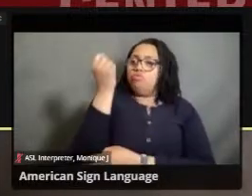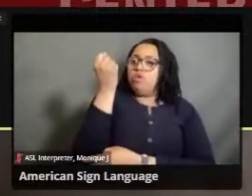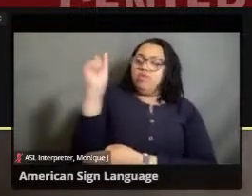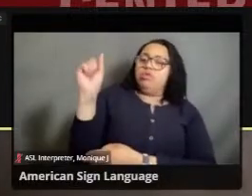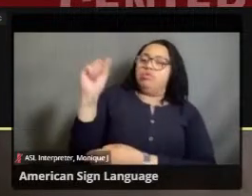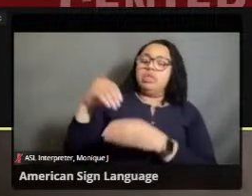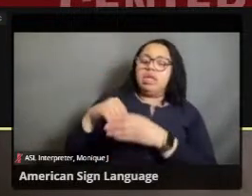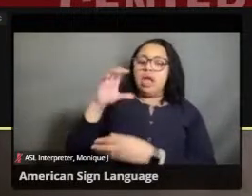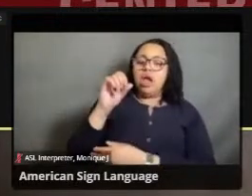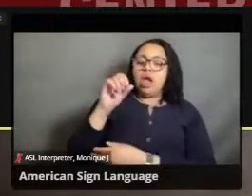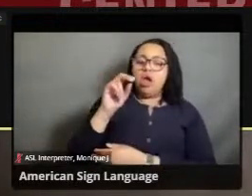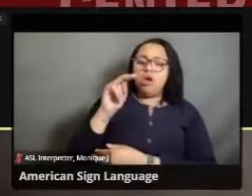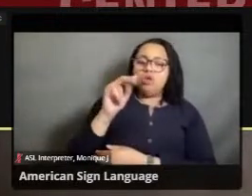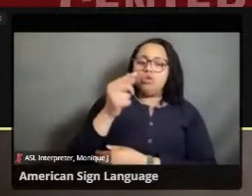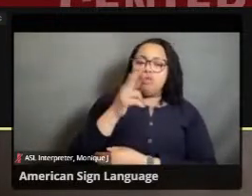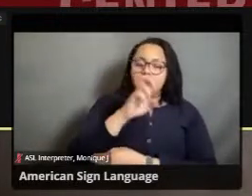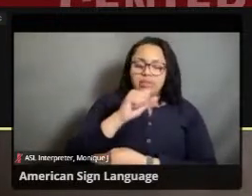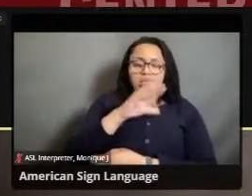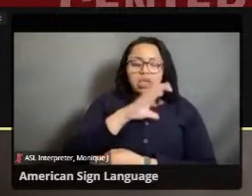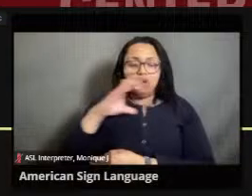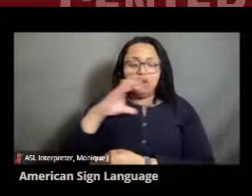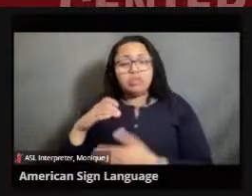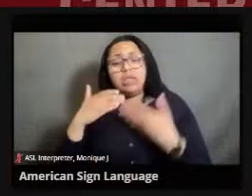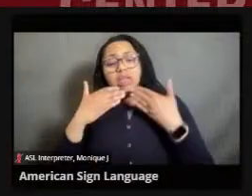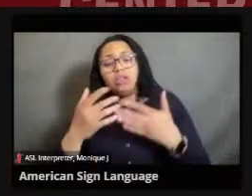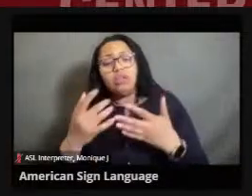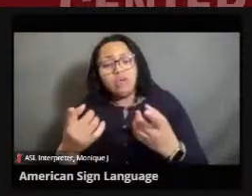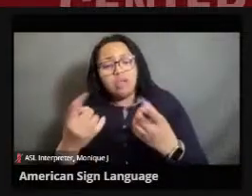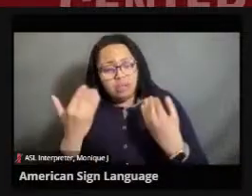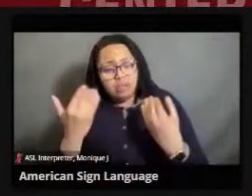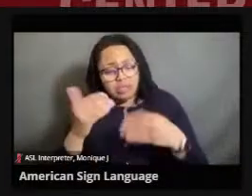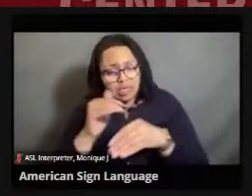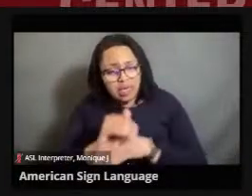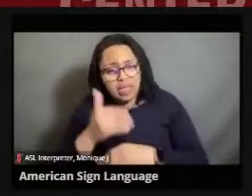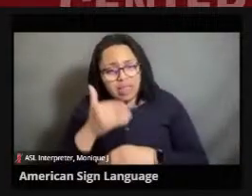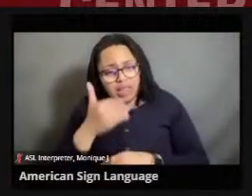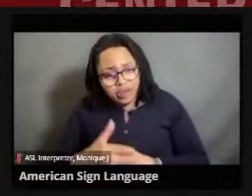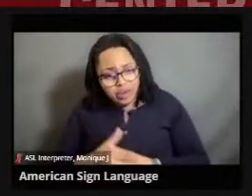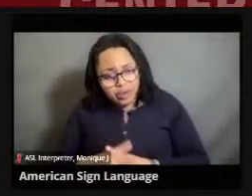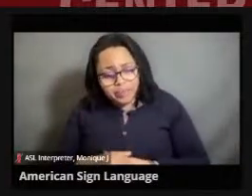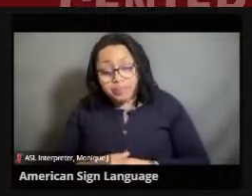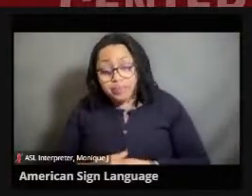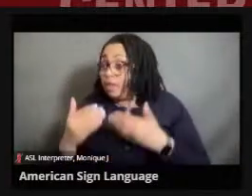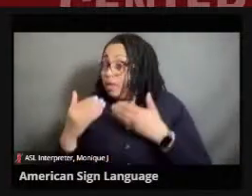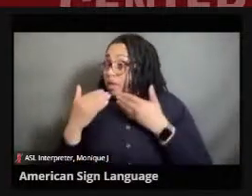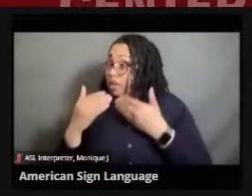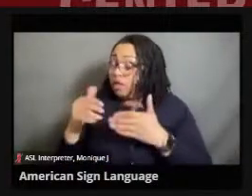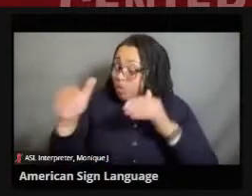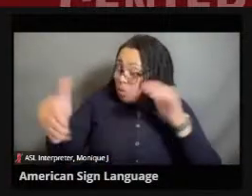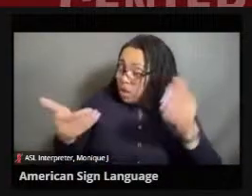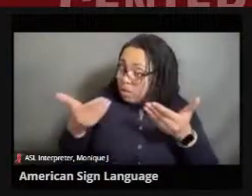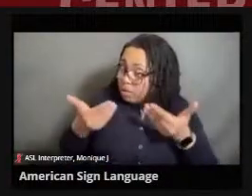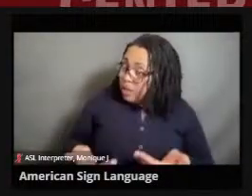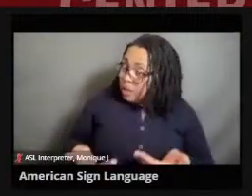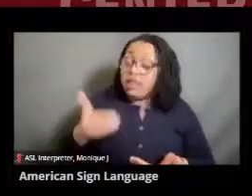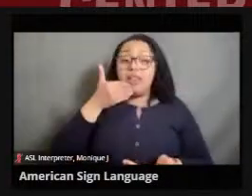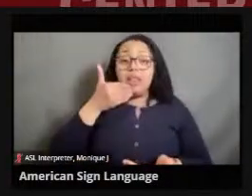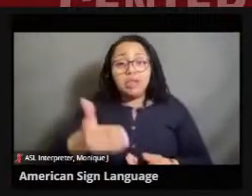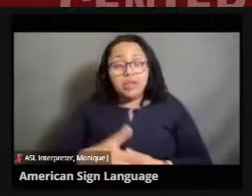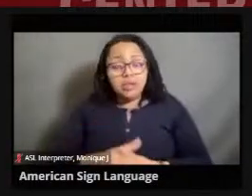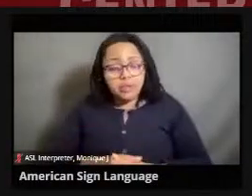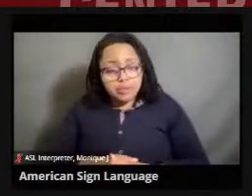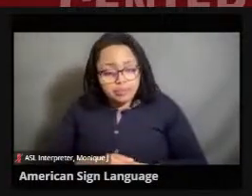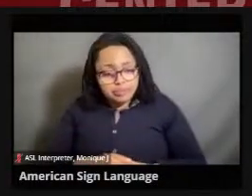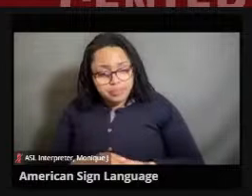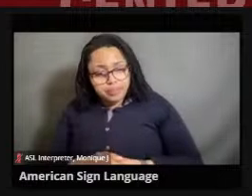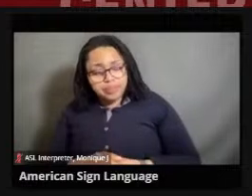Representative Bush, for being with us tonight. Thank you. Thank you for having me. Thank you for the invite.